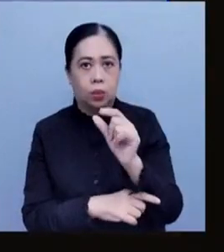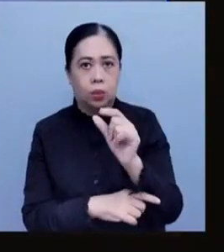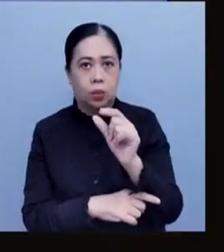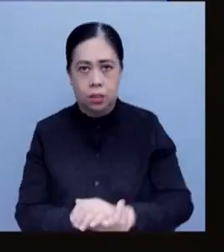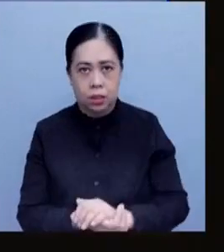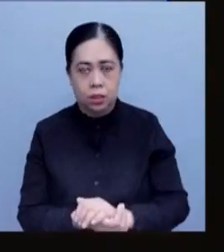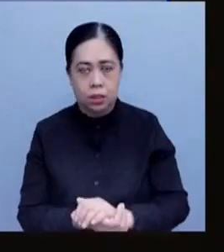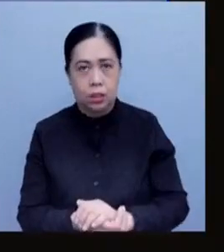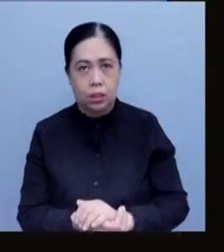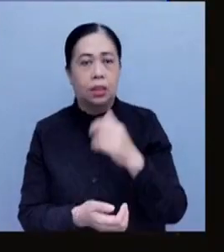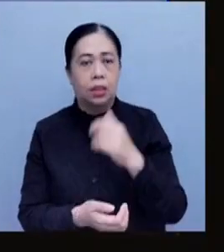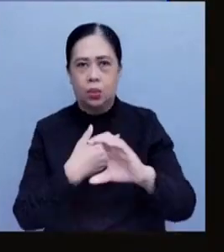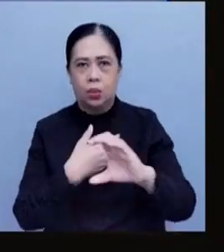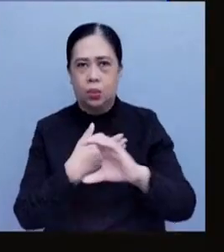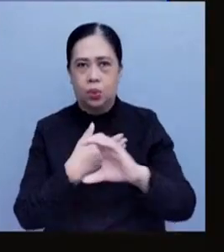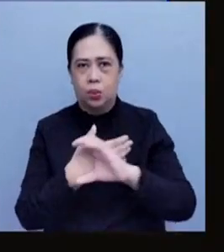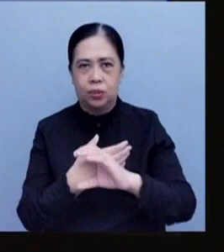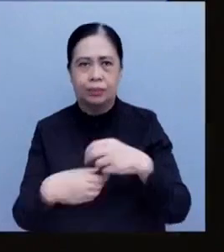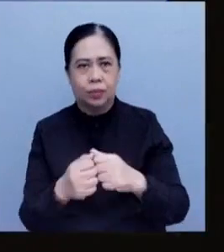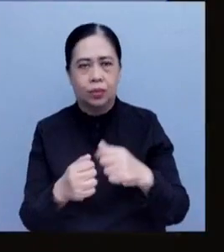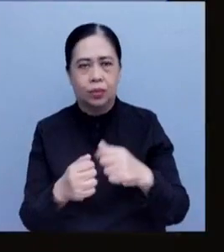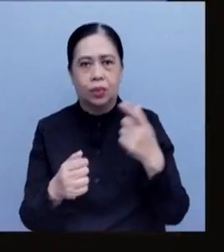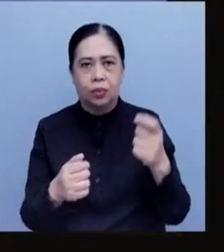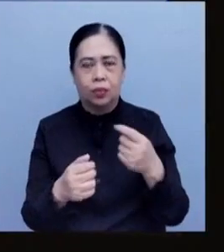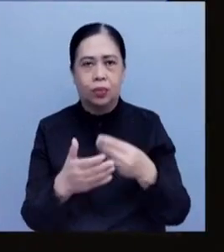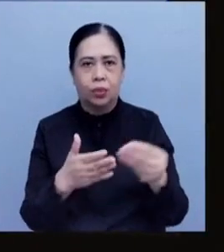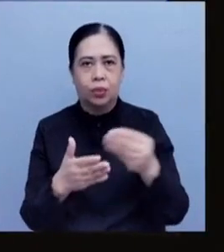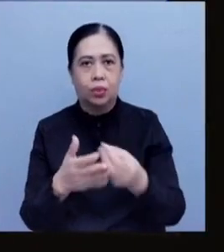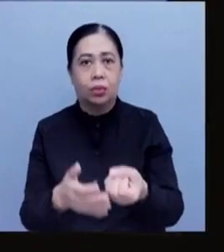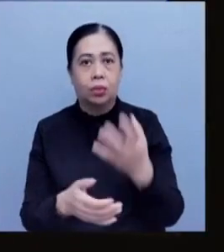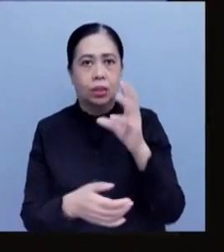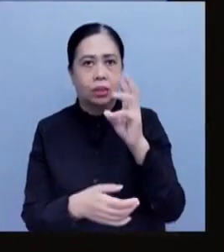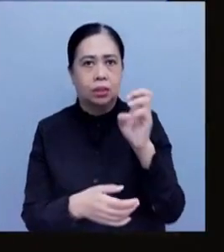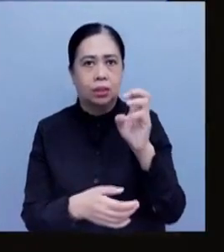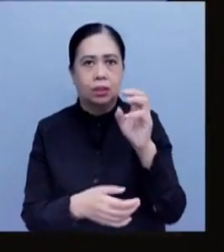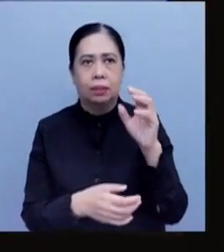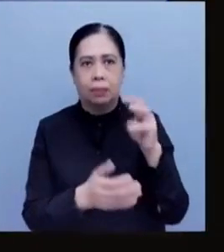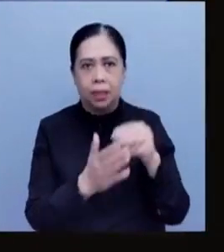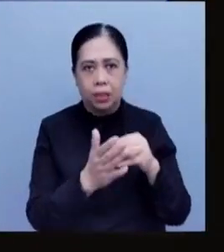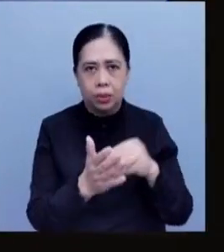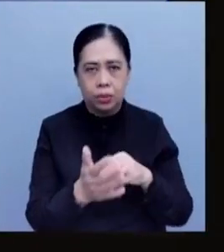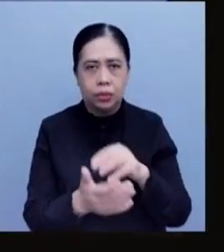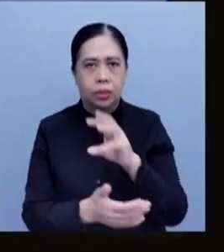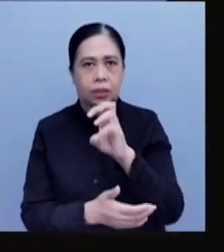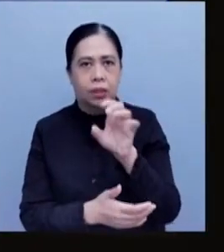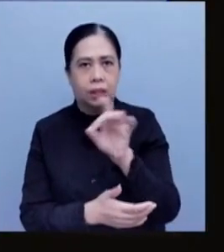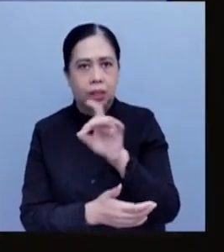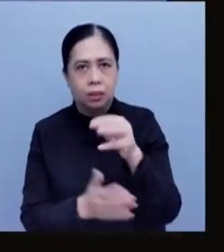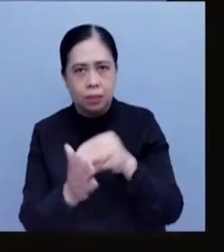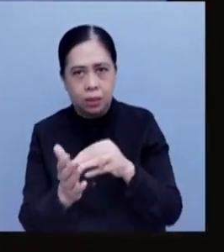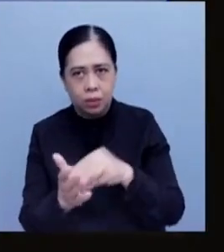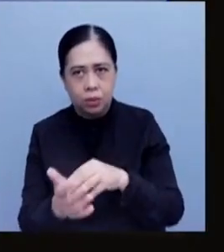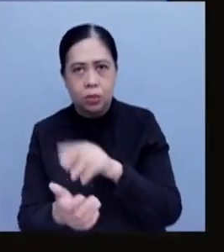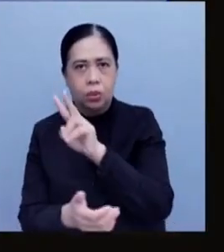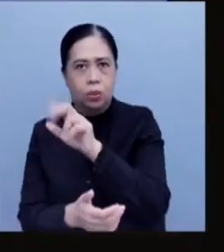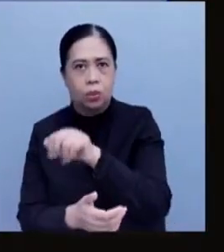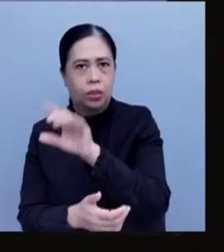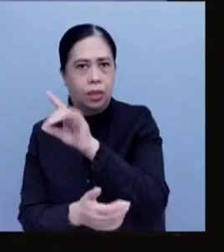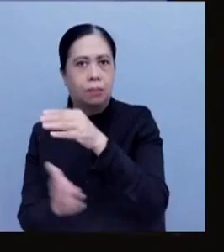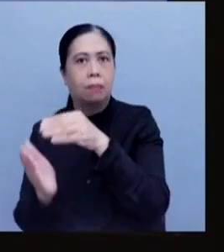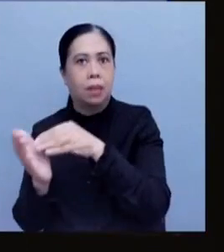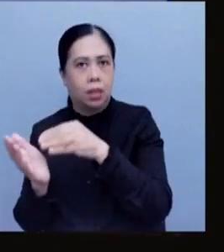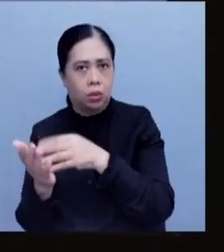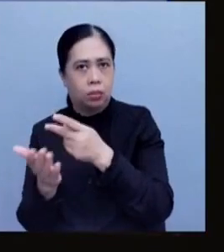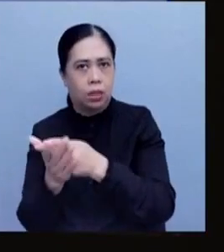entered into with Pharmaly for RT-PCR kits amounting to 600 million, 688 million, and 2.8 billion